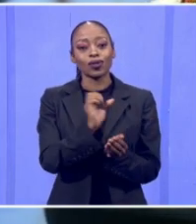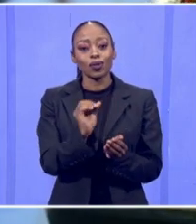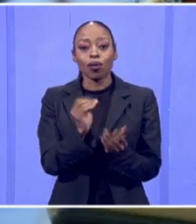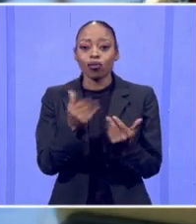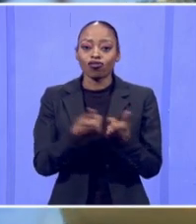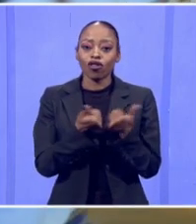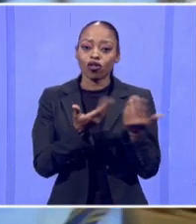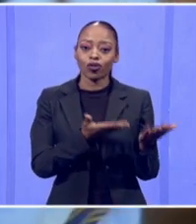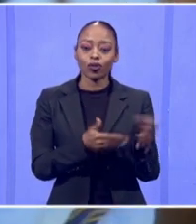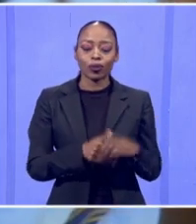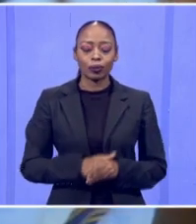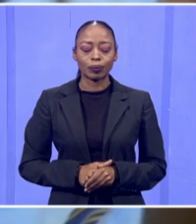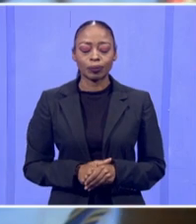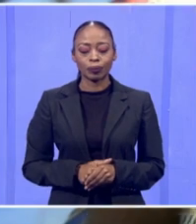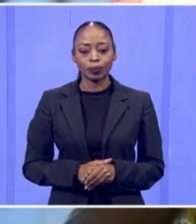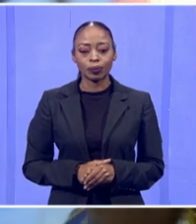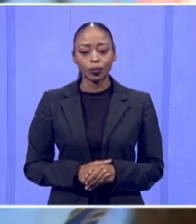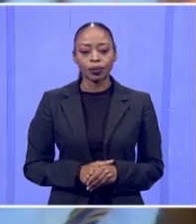those challenges.